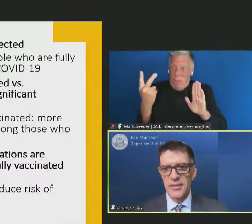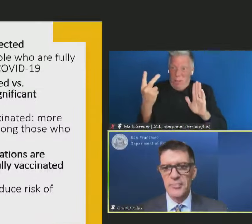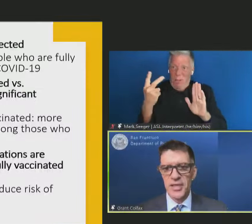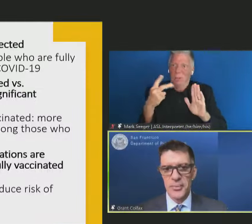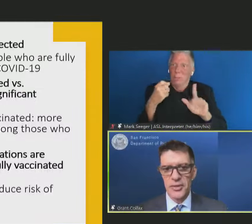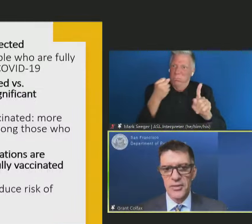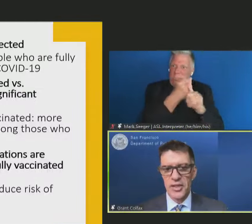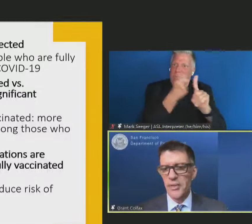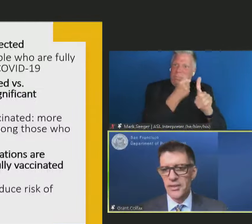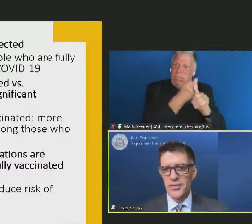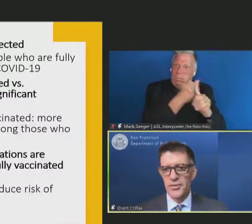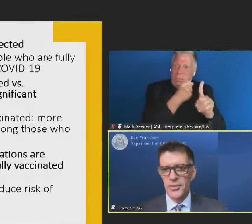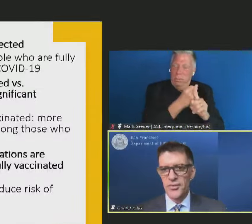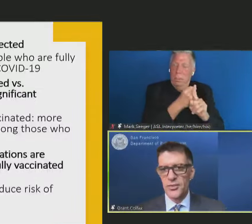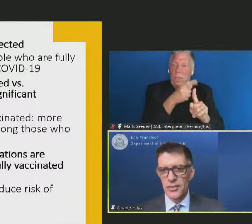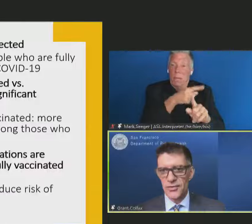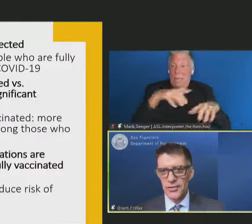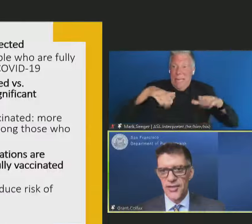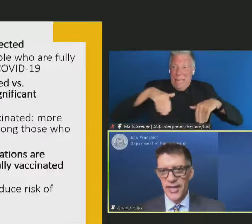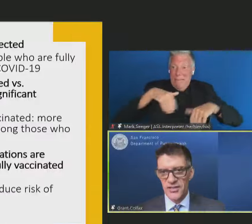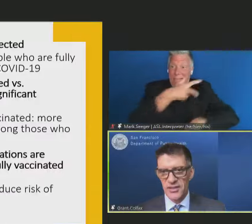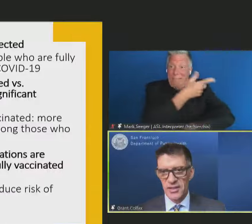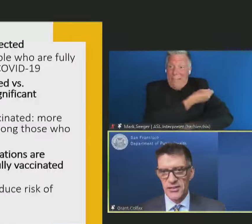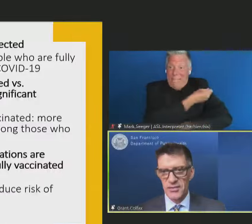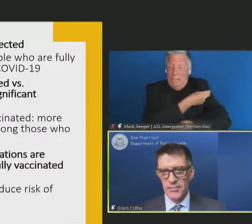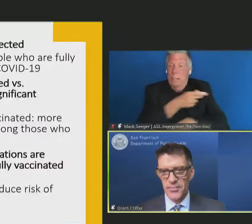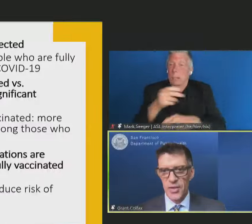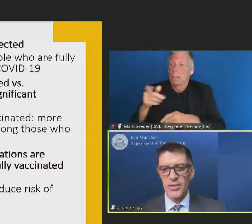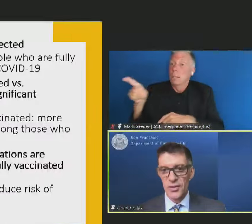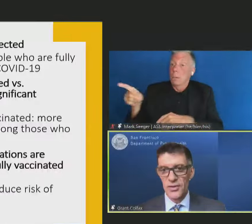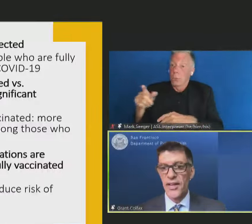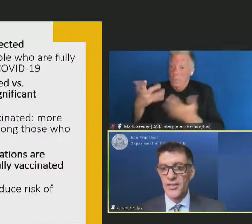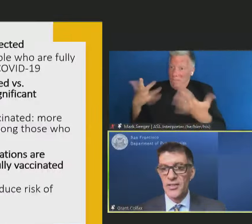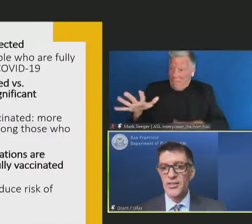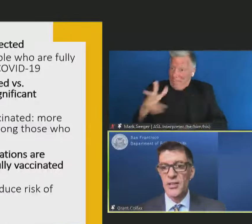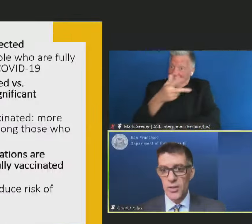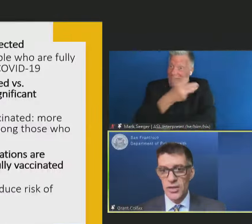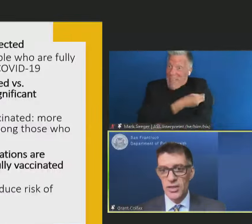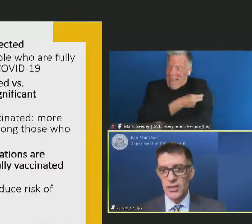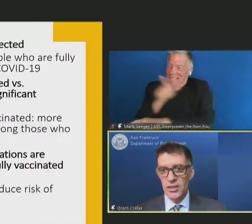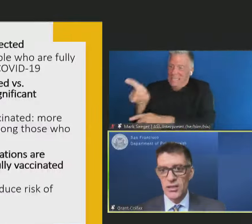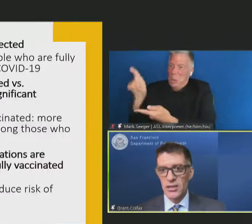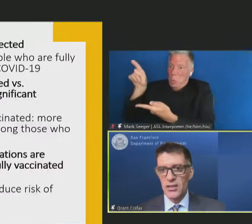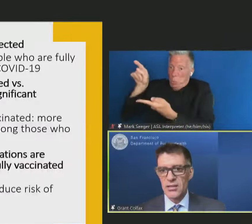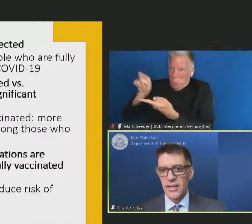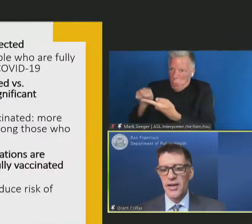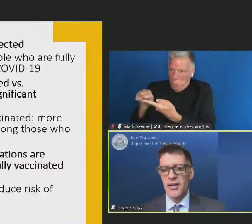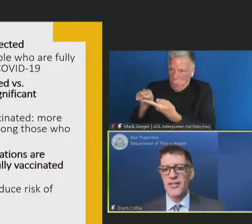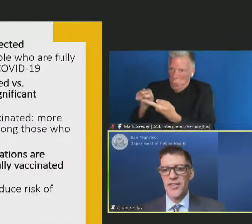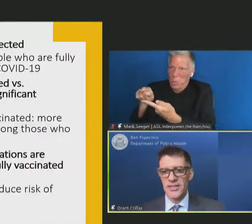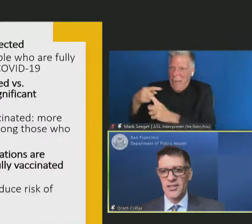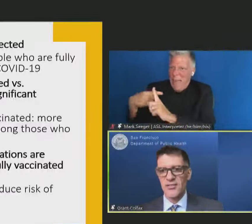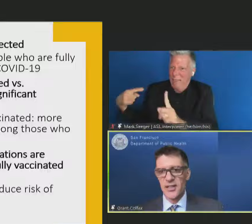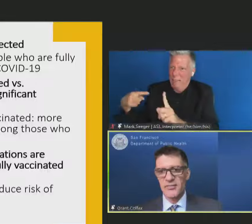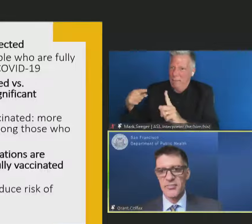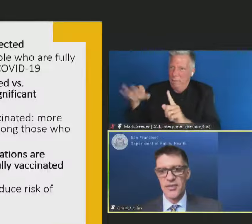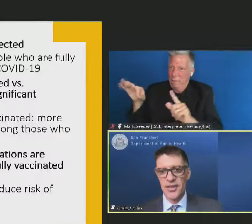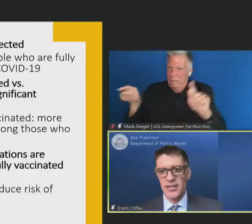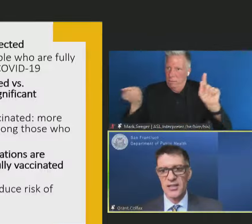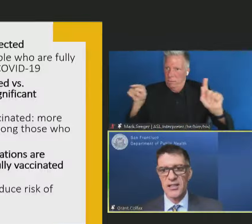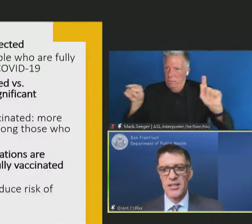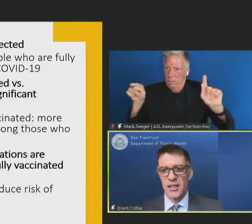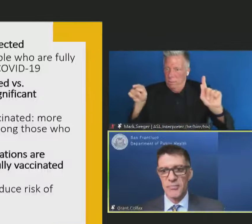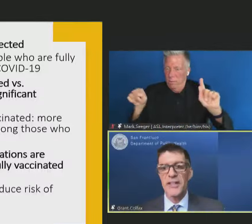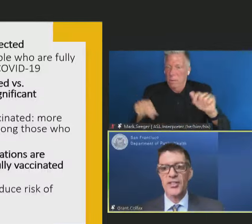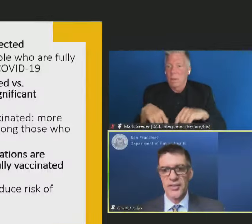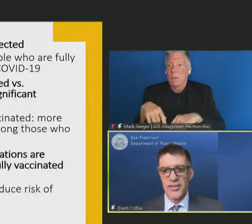unvaccinated people compared to those who are fully vaccinated. So the vaccines are working. They are effective in